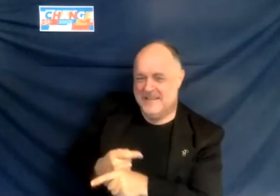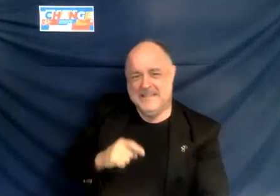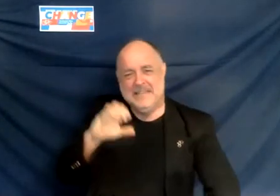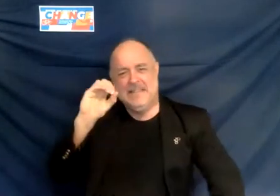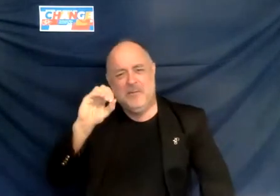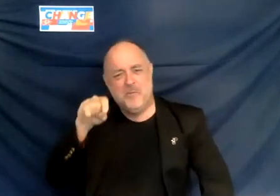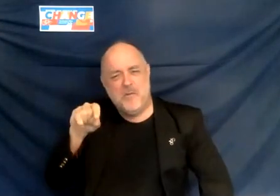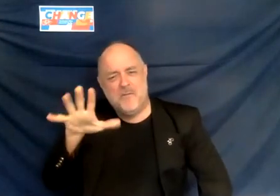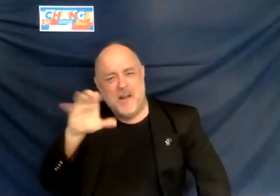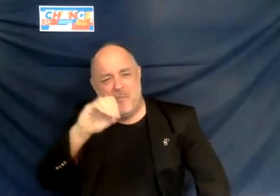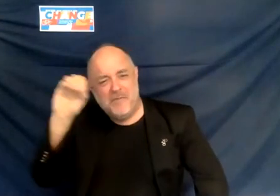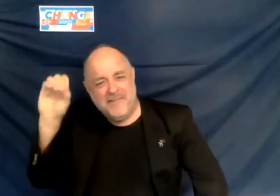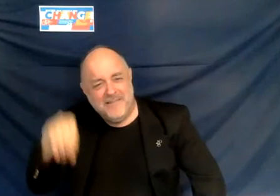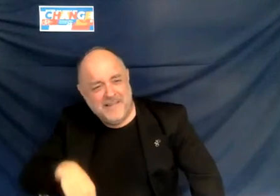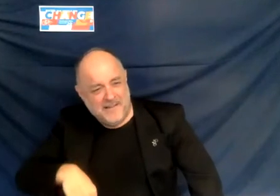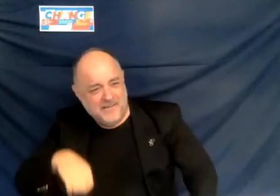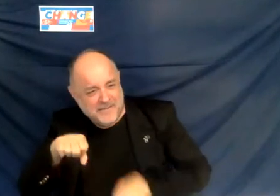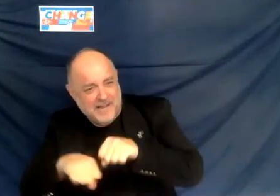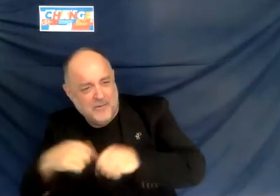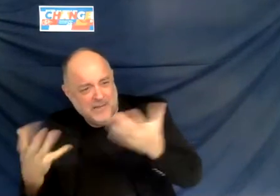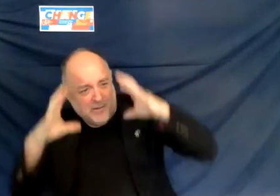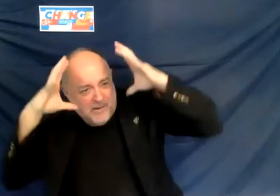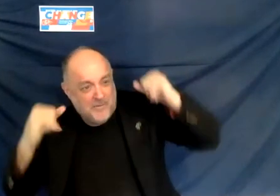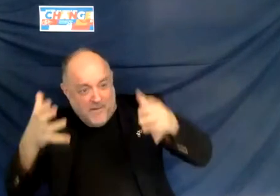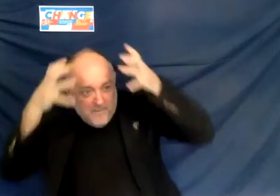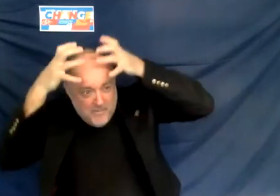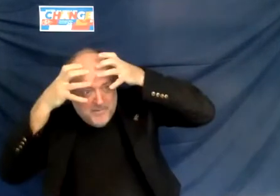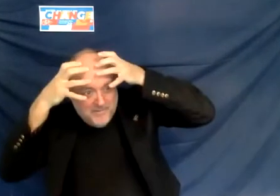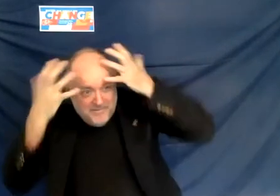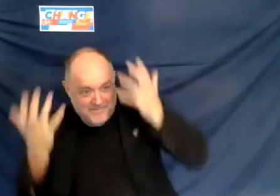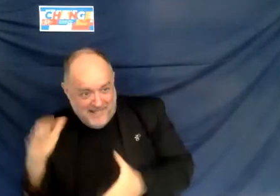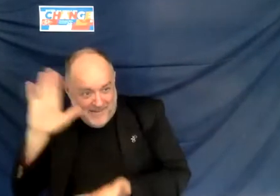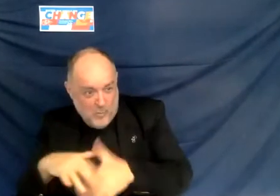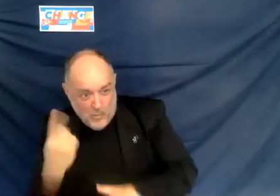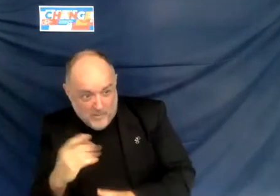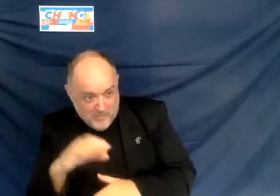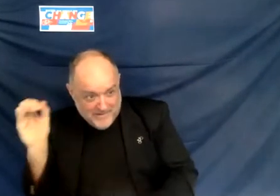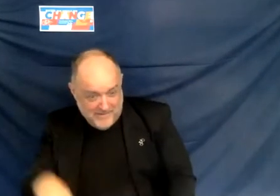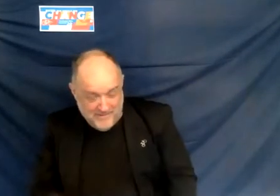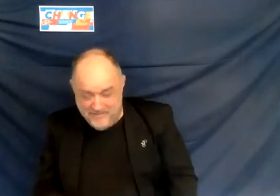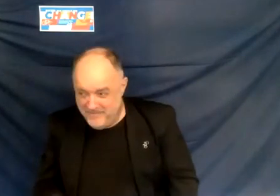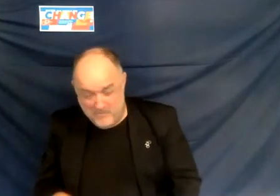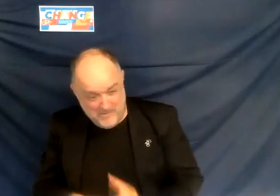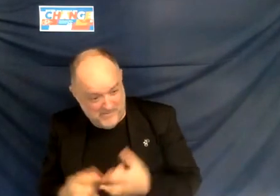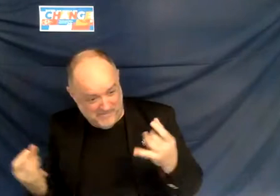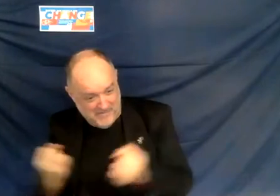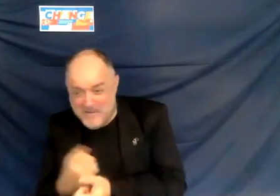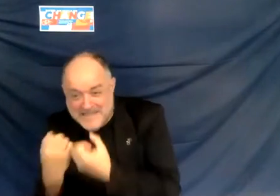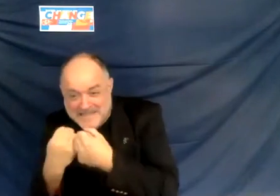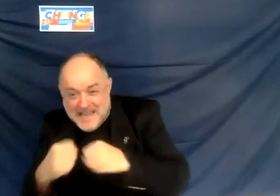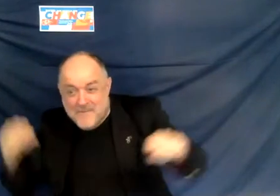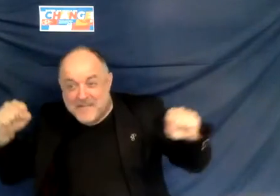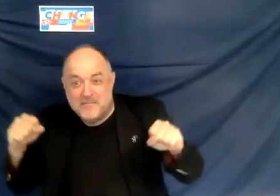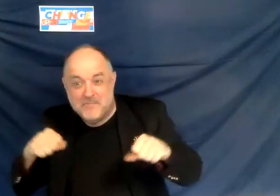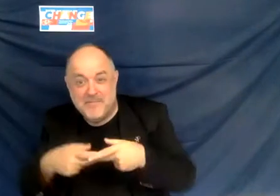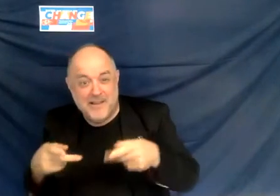0.5% of the cyclists here in the Netherlands don helmets, and yet paradoxically, it's the safest place in the world to ride a